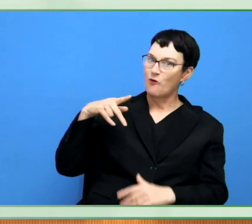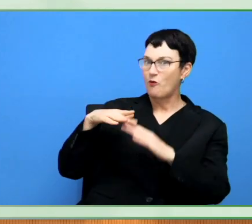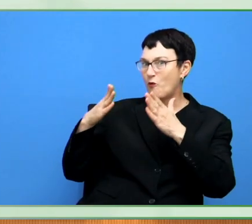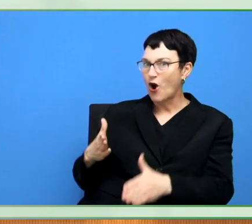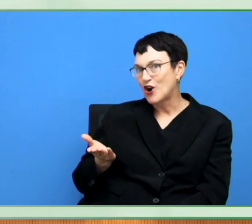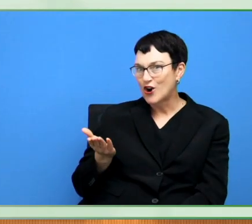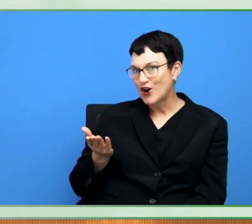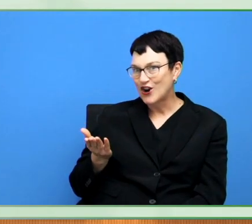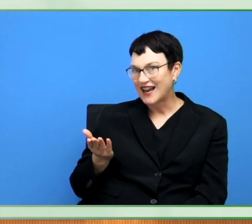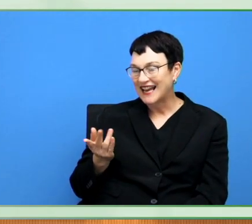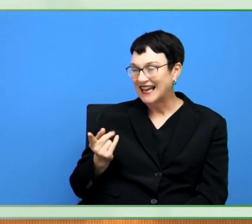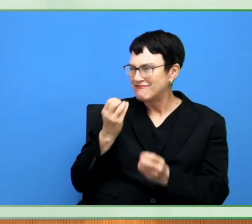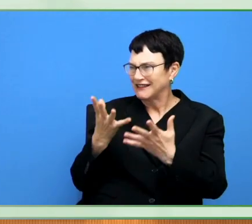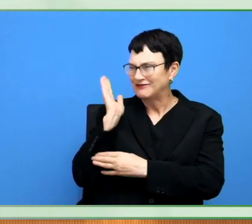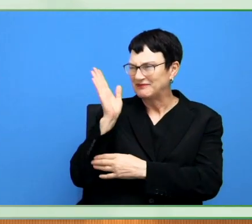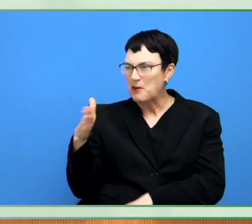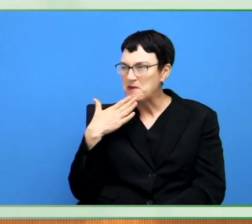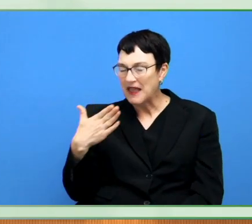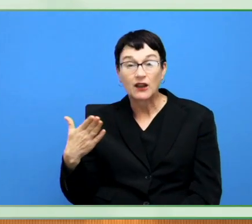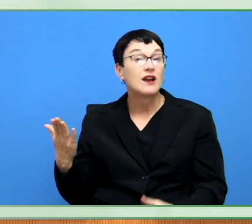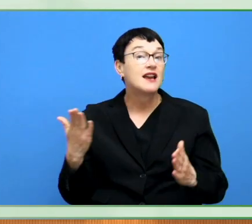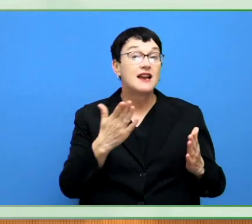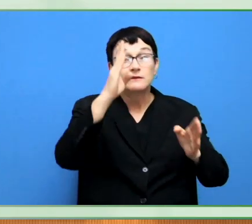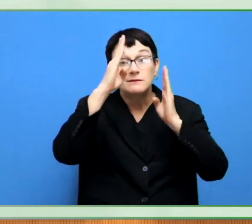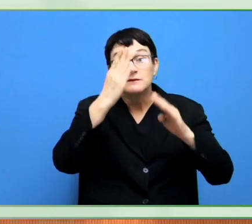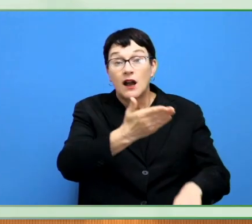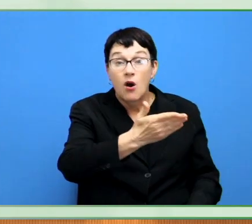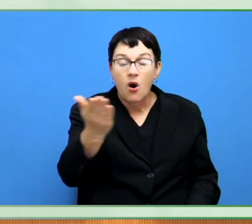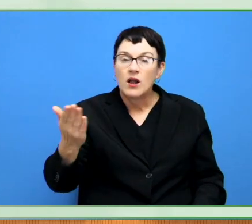Hello, everyone. I'm going to lead with accessibility and say that